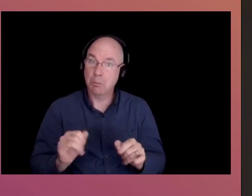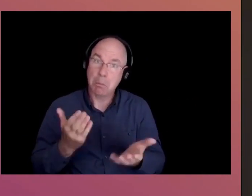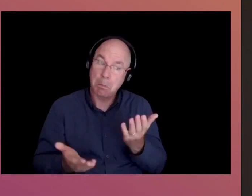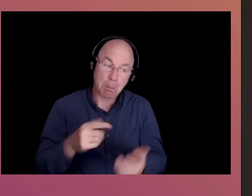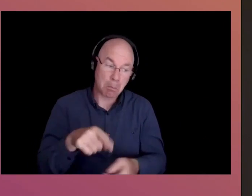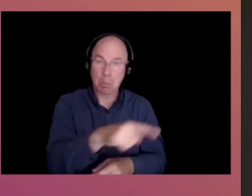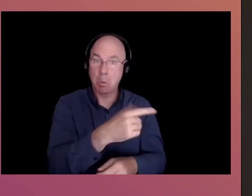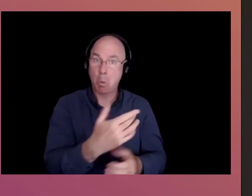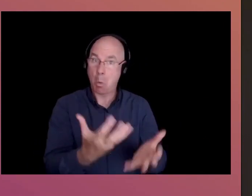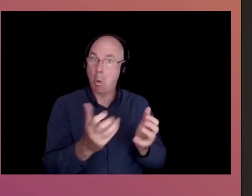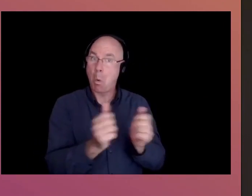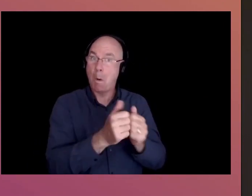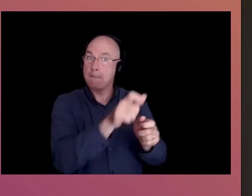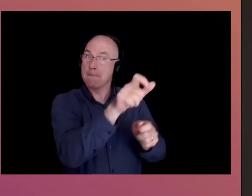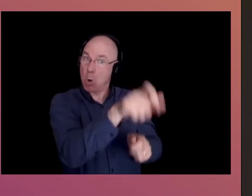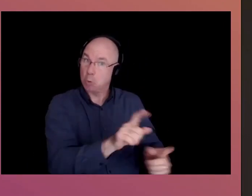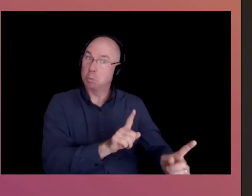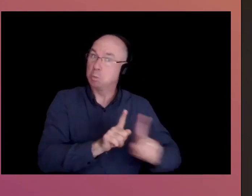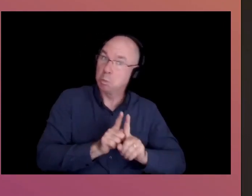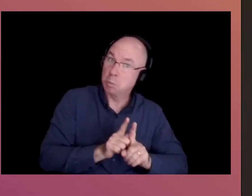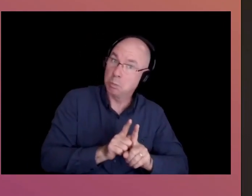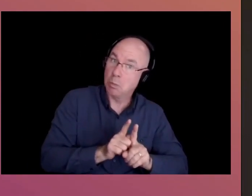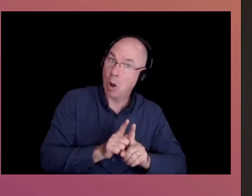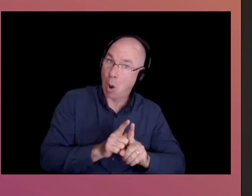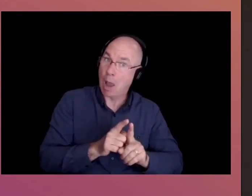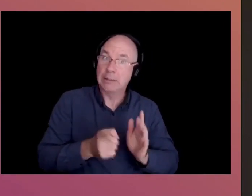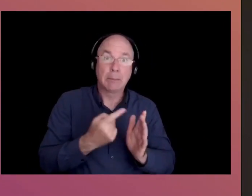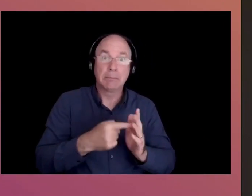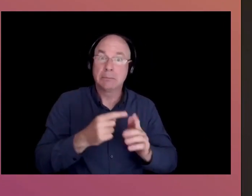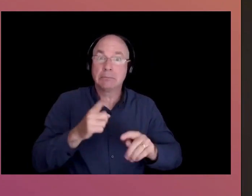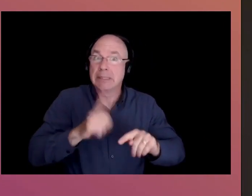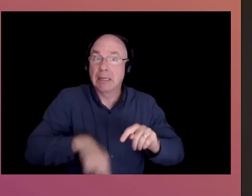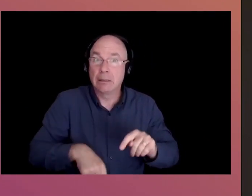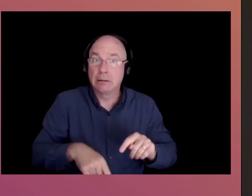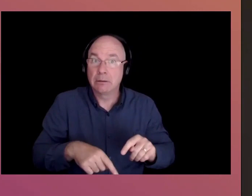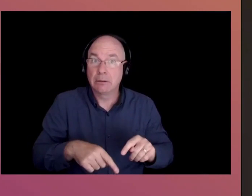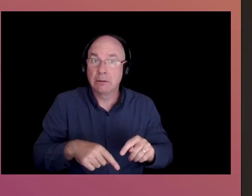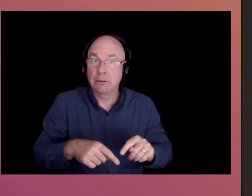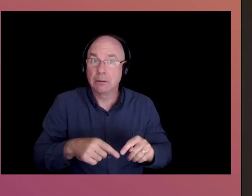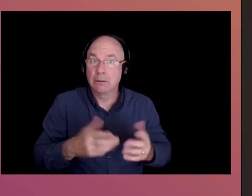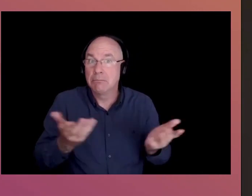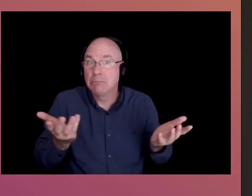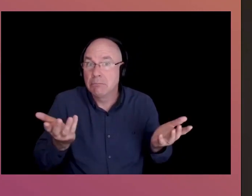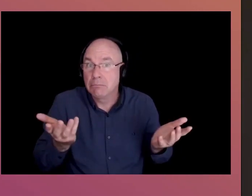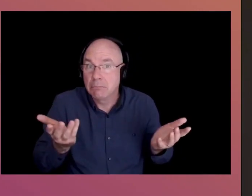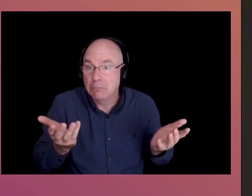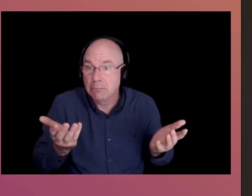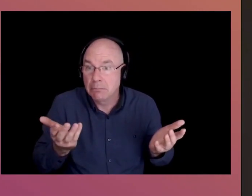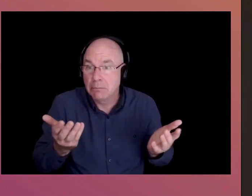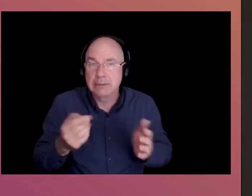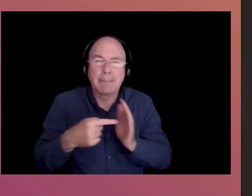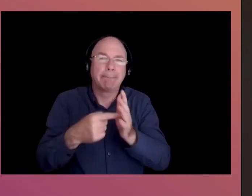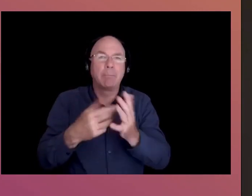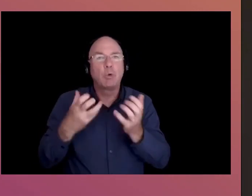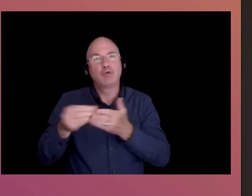person, sometimes they cannot. So we often hear that, you know, they want to go shopping or they want to go